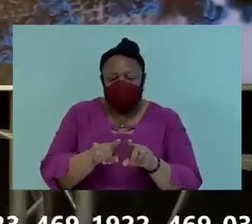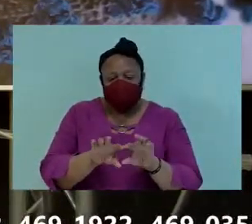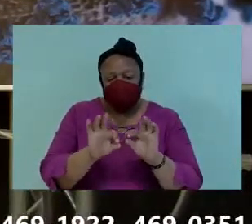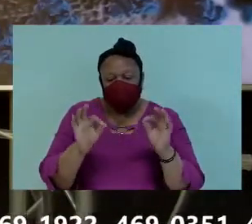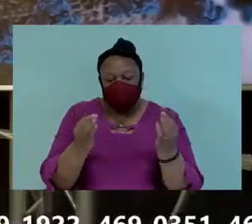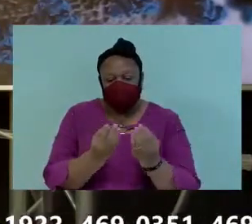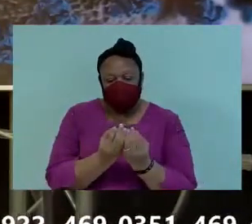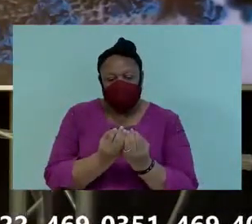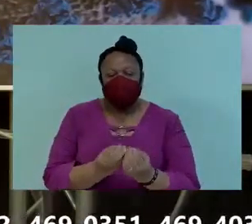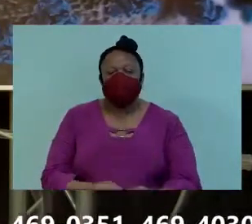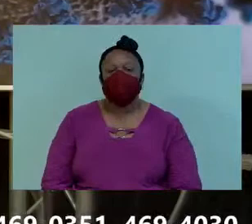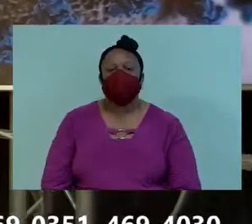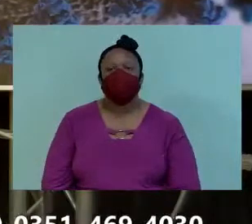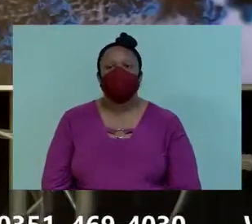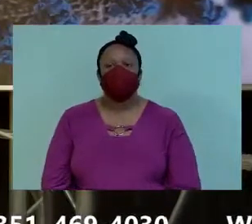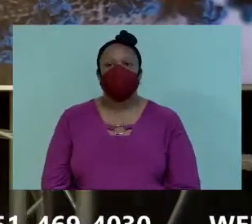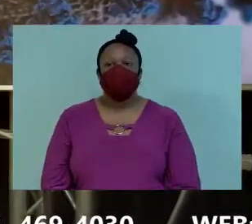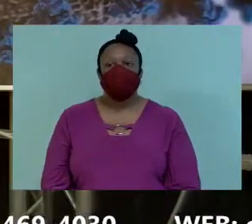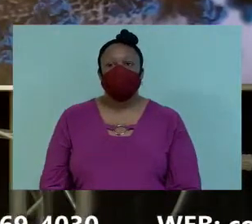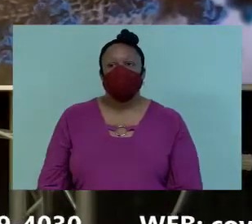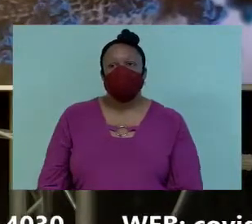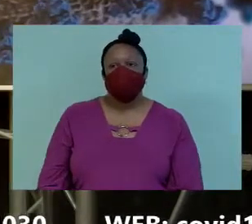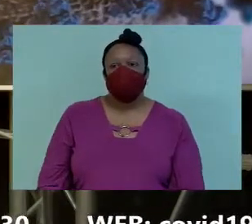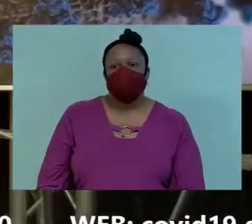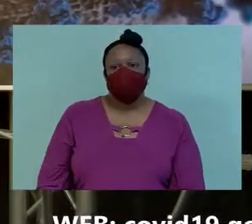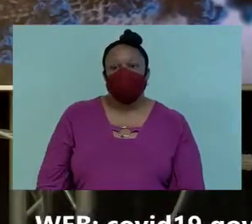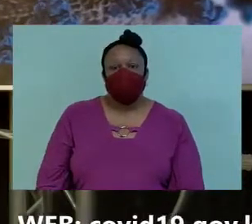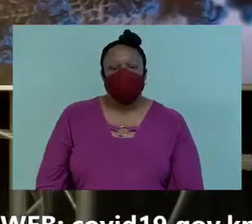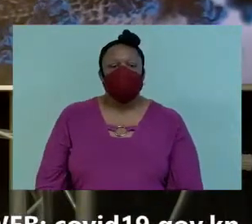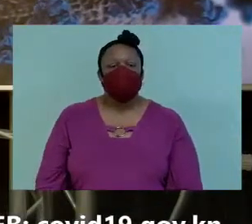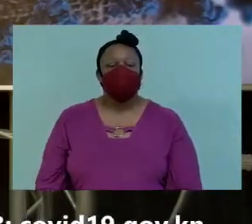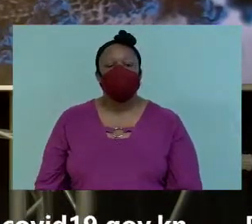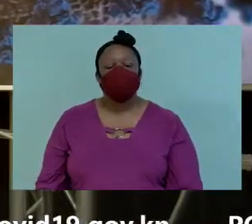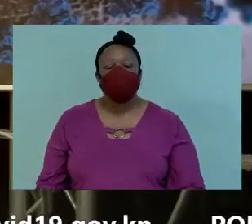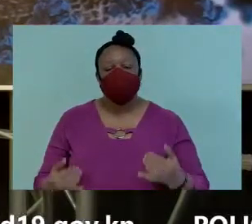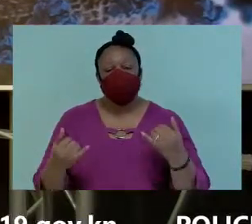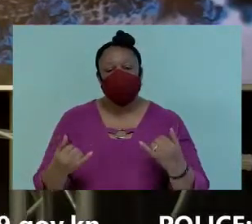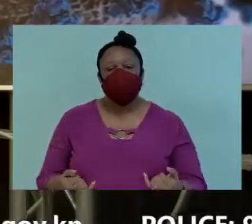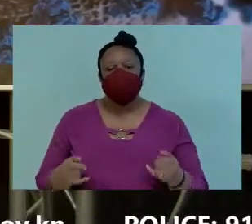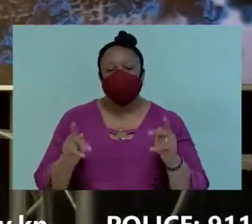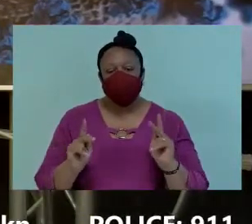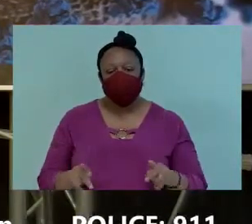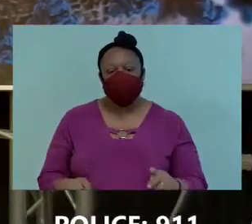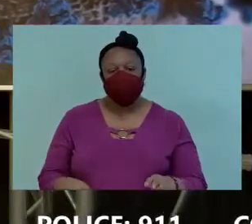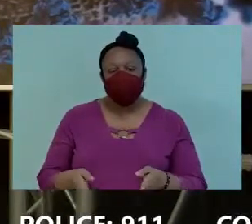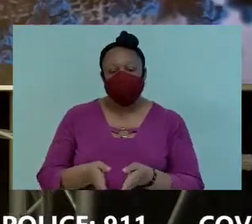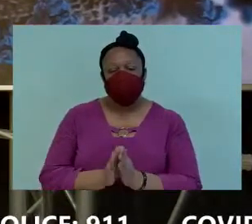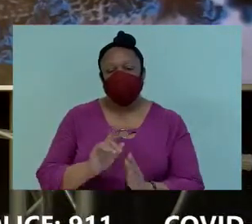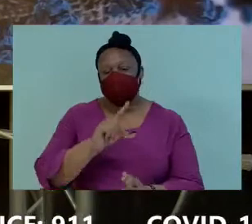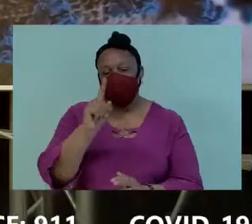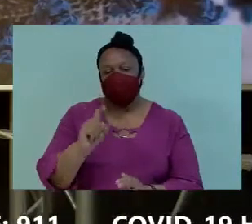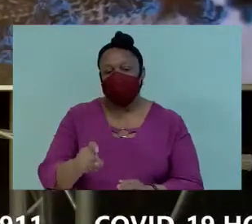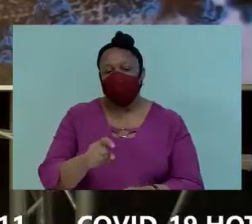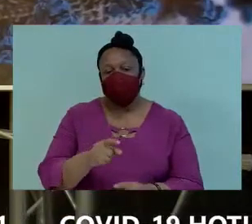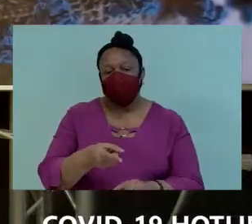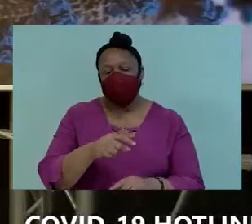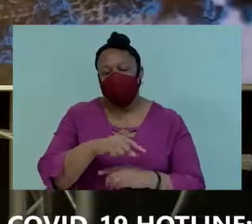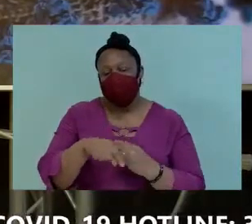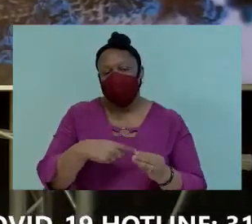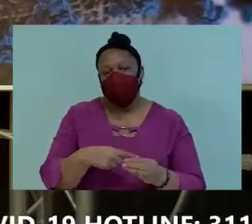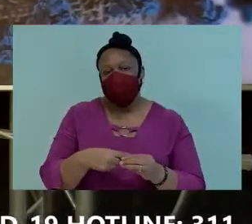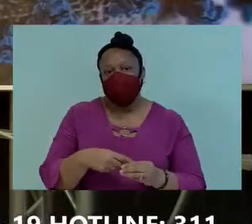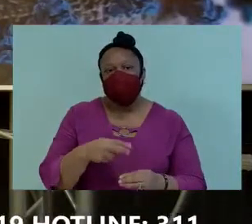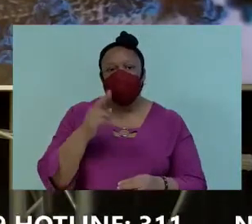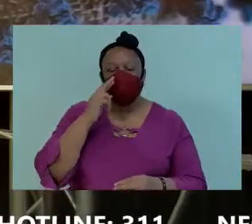Lately, we have been getting queries about restaurants serving dine-in customers, and we have seen